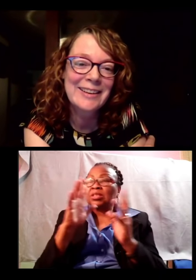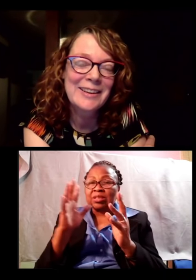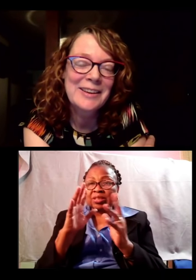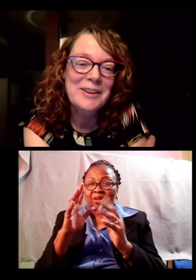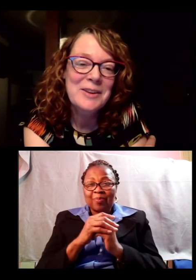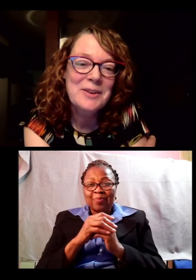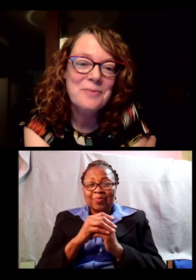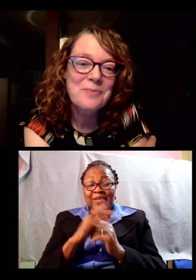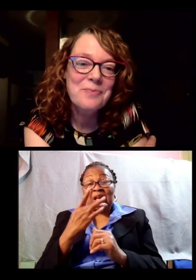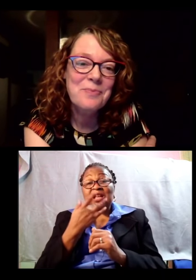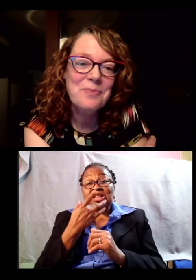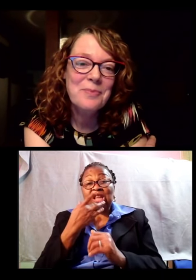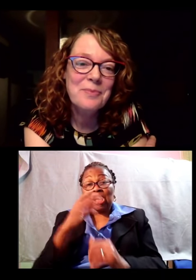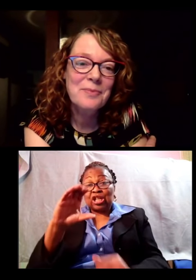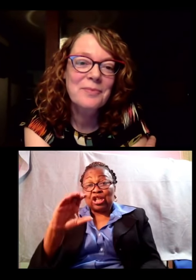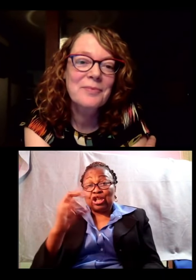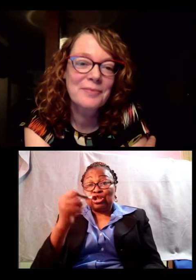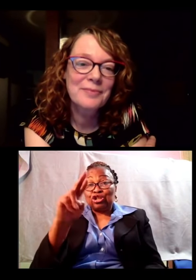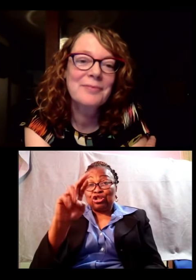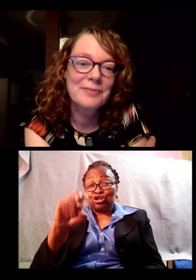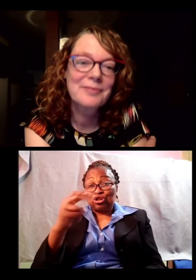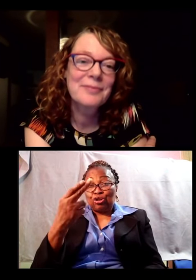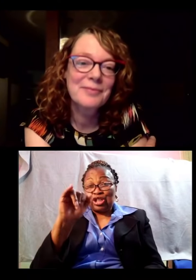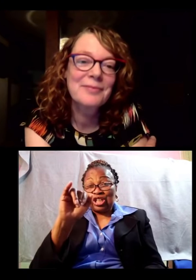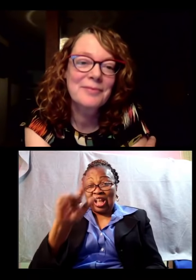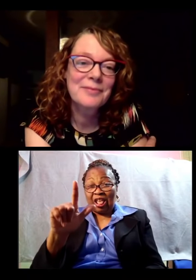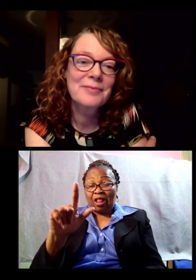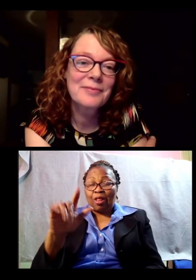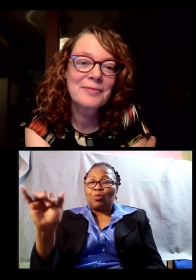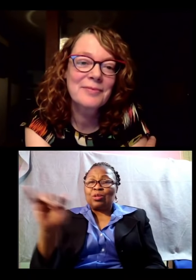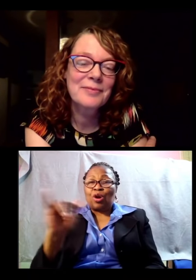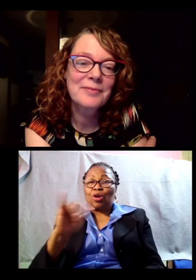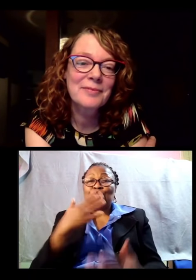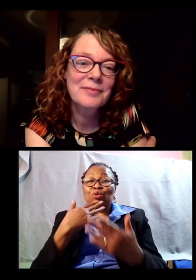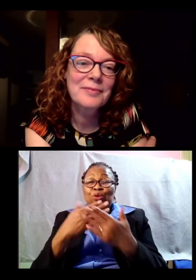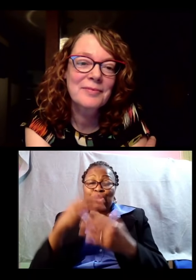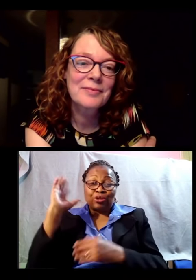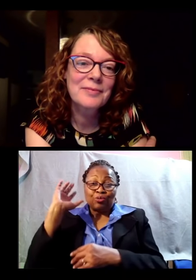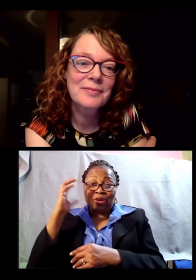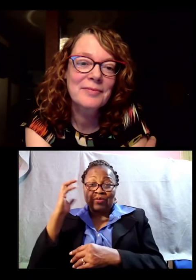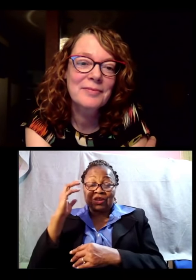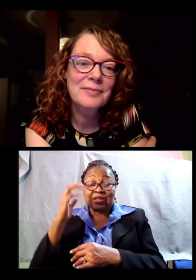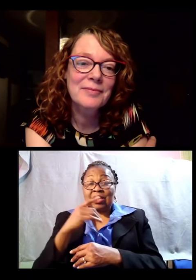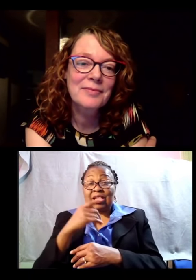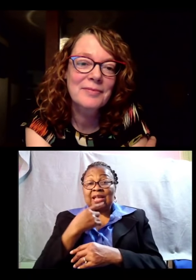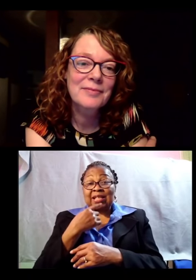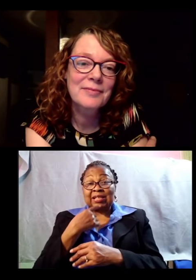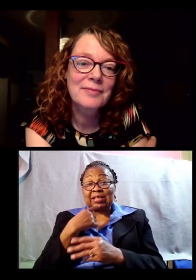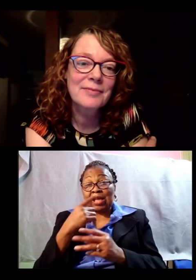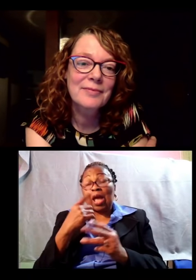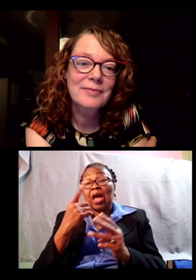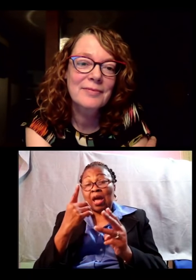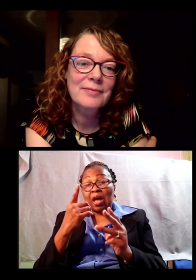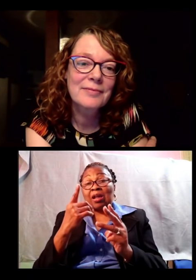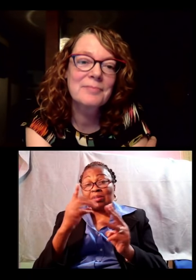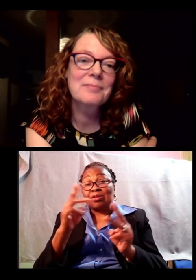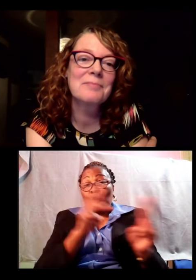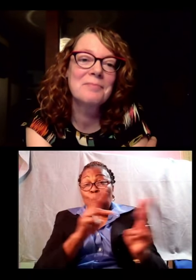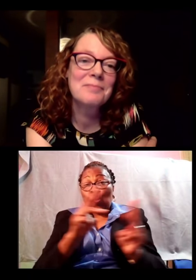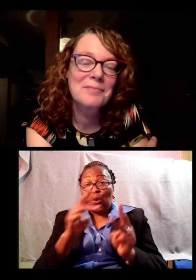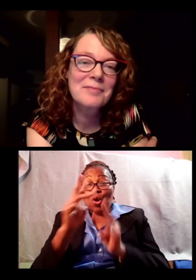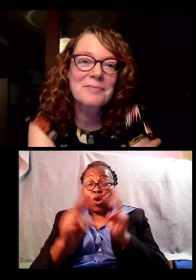Luckily, Churchill was also good at radio. Some people say the World War II is won by Churchill's voice.